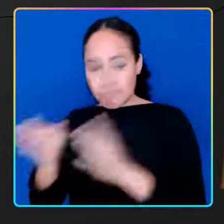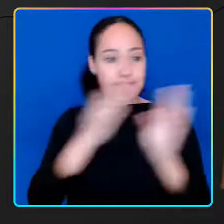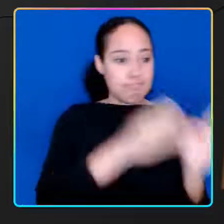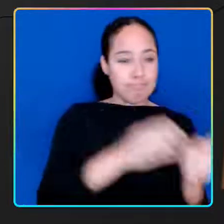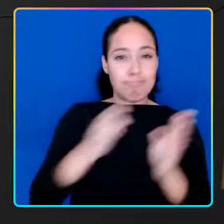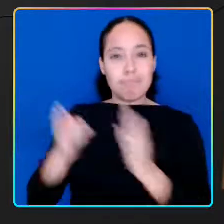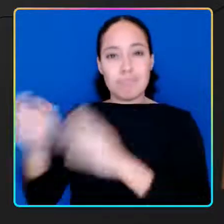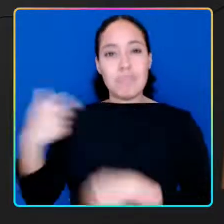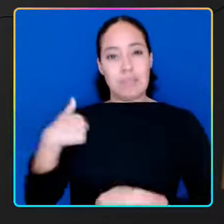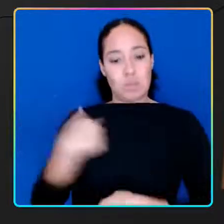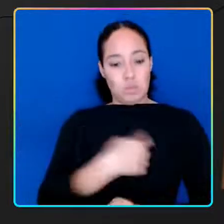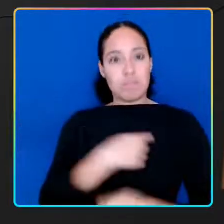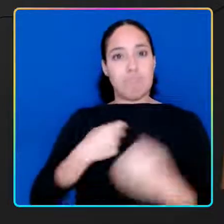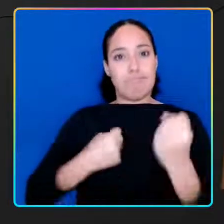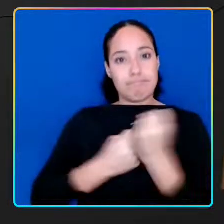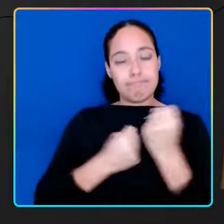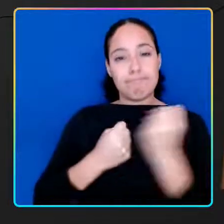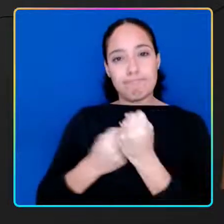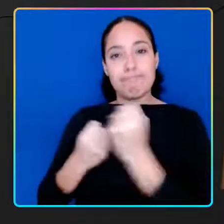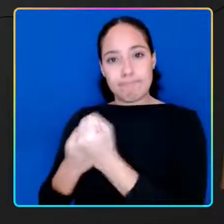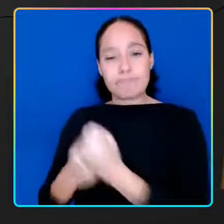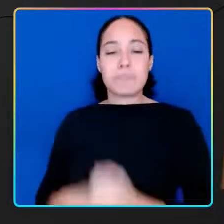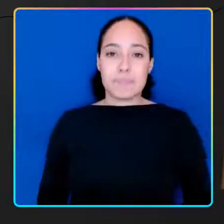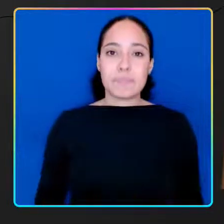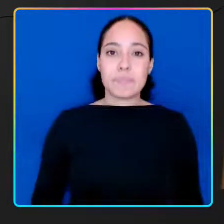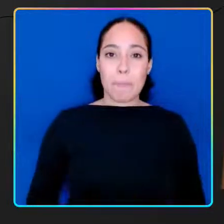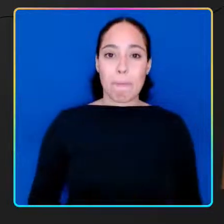to automate a data science pipeline, if you will.